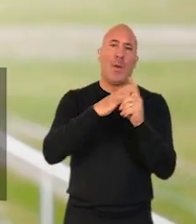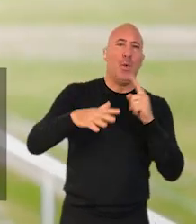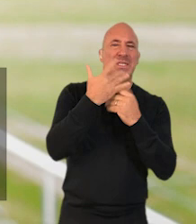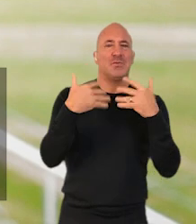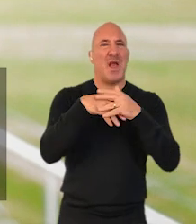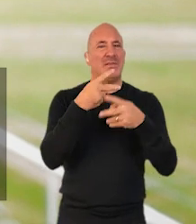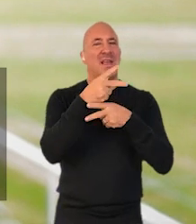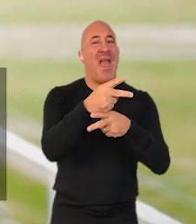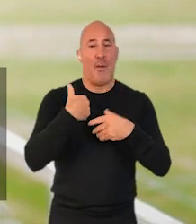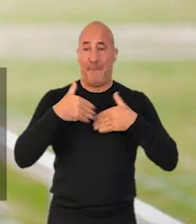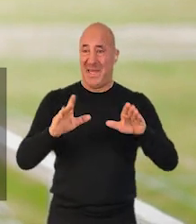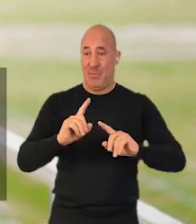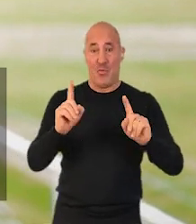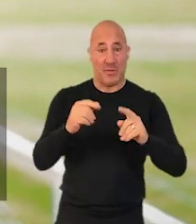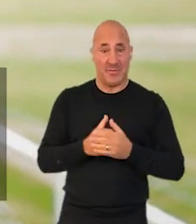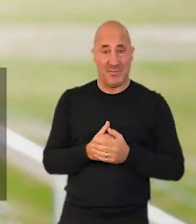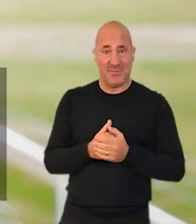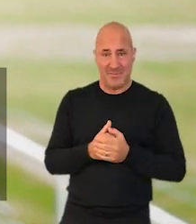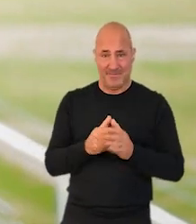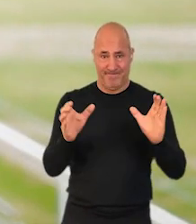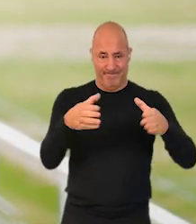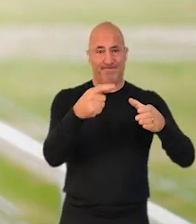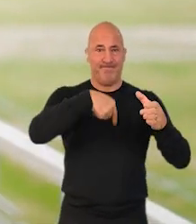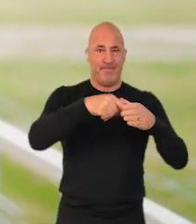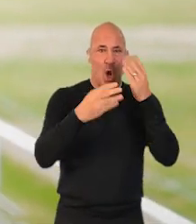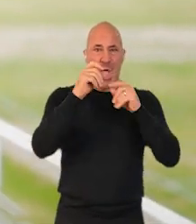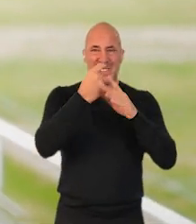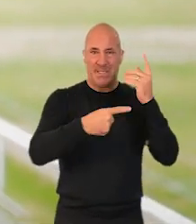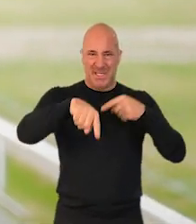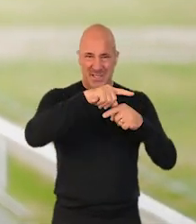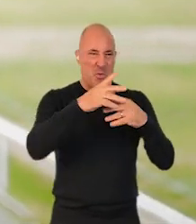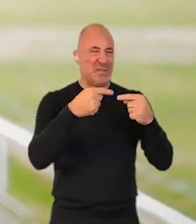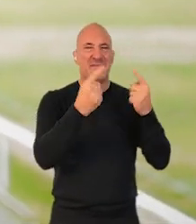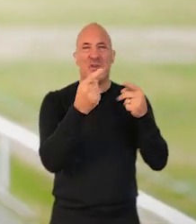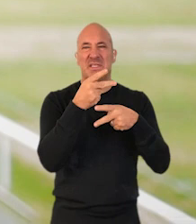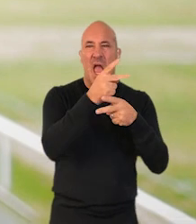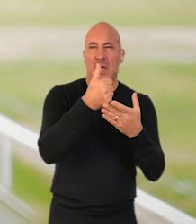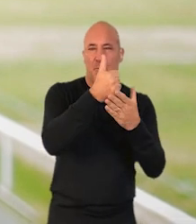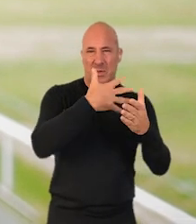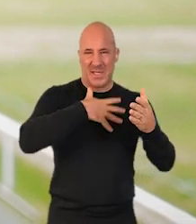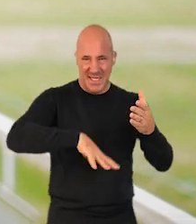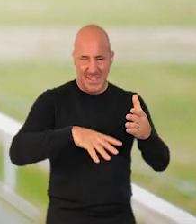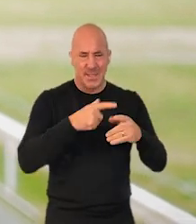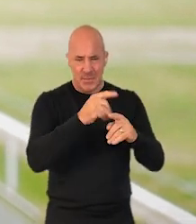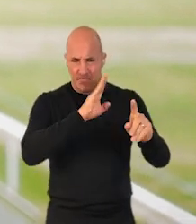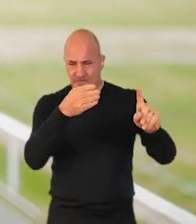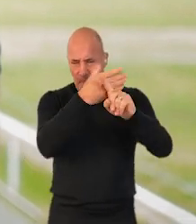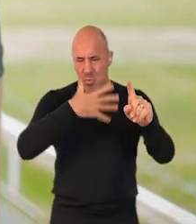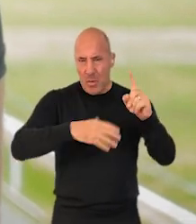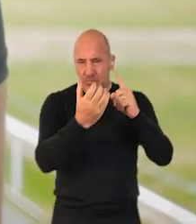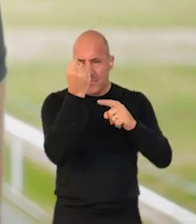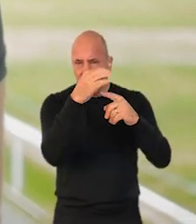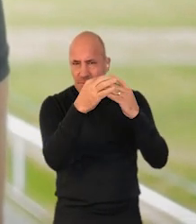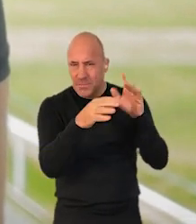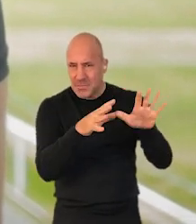what we've done, we've taken a group of people with learning disabilities or different care and support needs and found out what